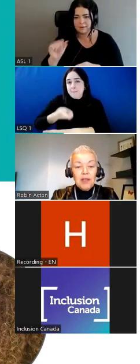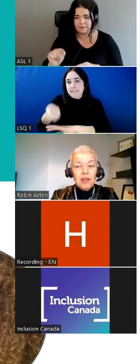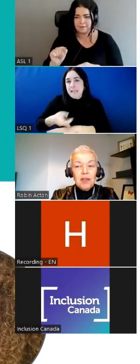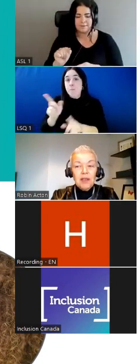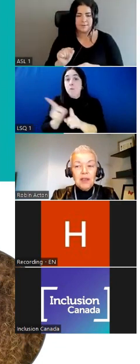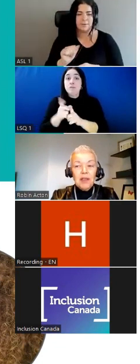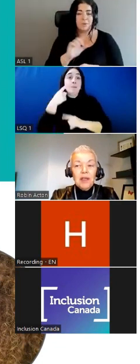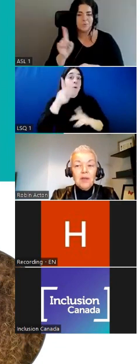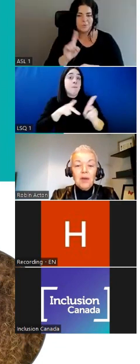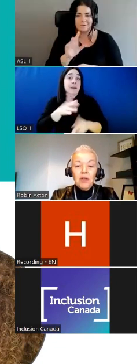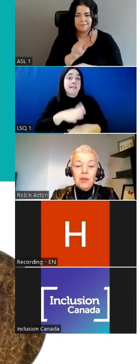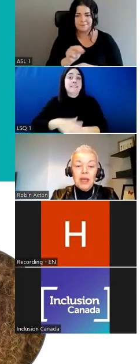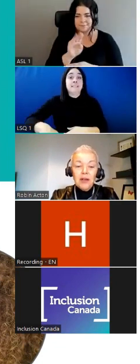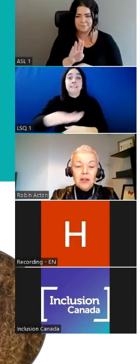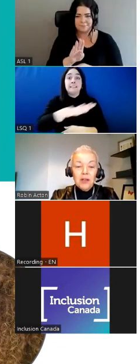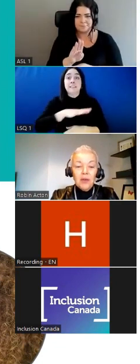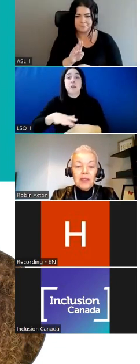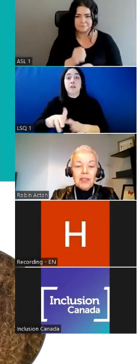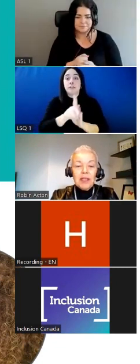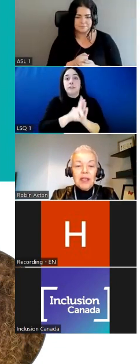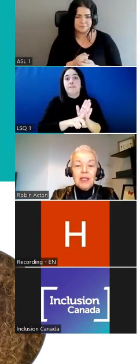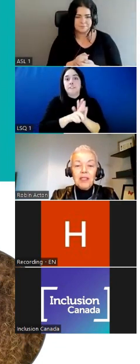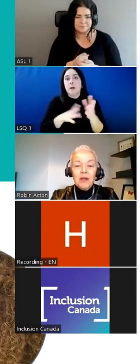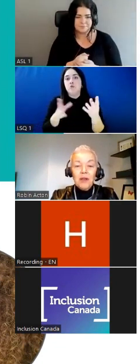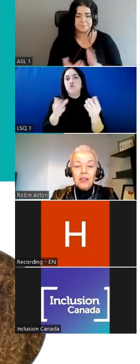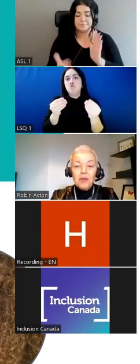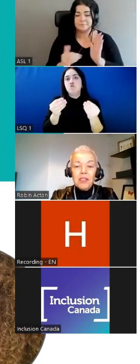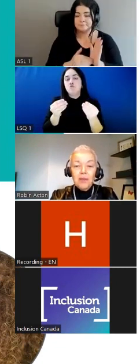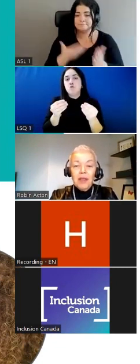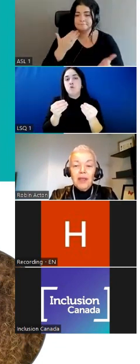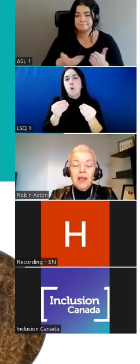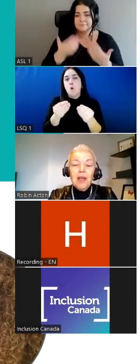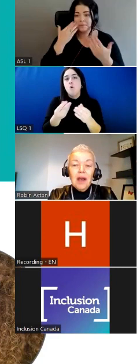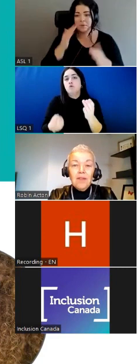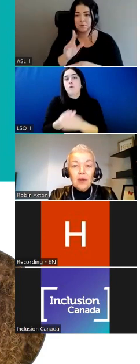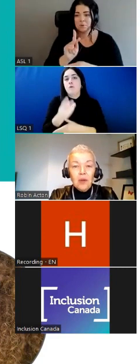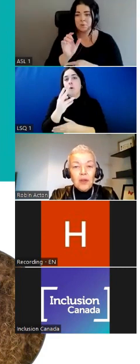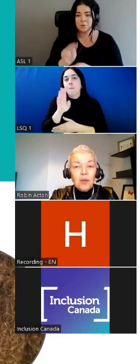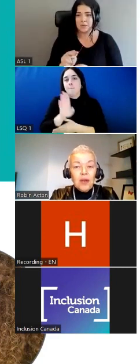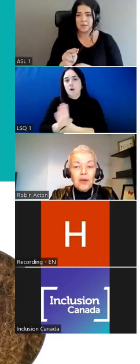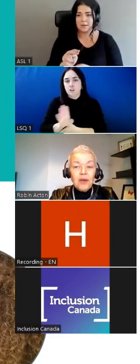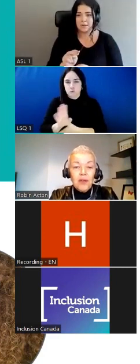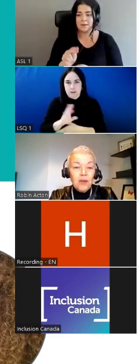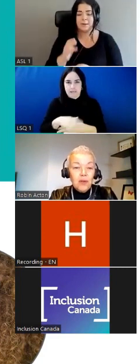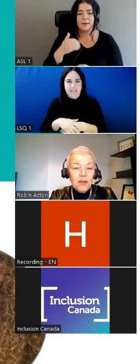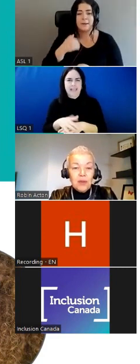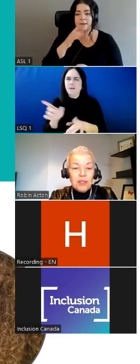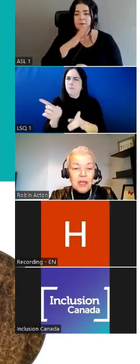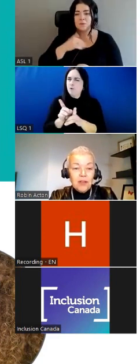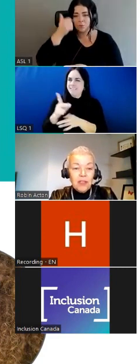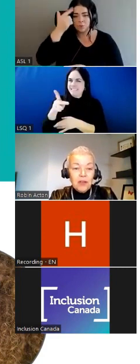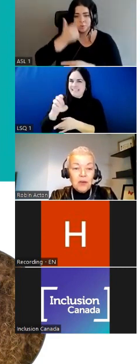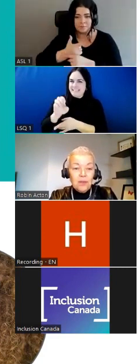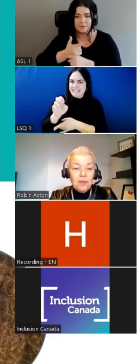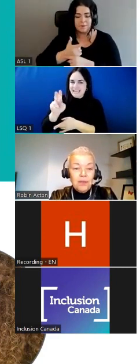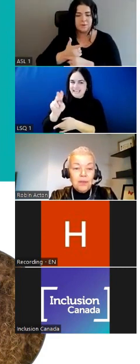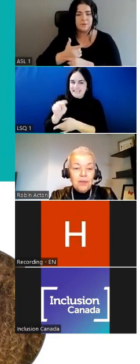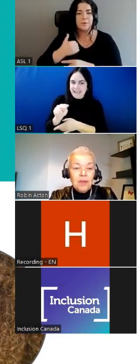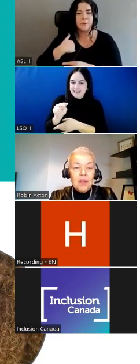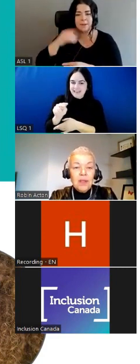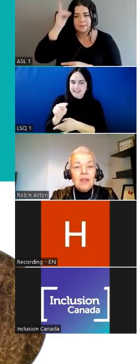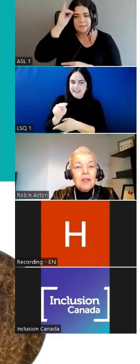Brunswick. What you may not know is that Ken is also a sibling of an older brother who lived with Down